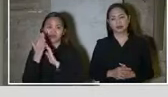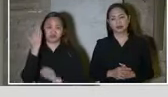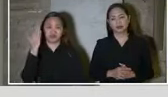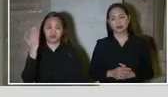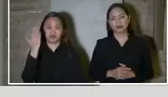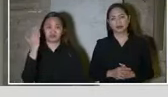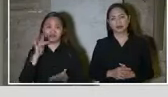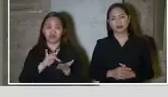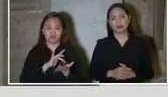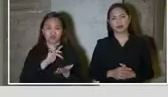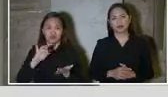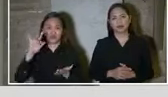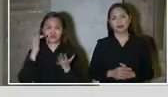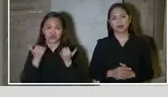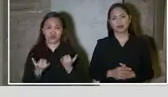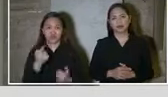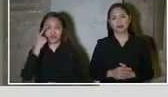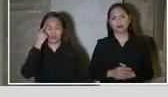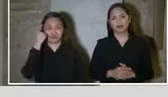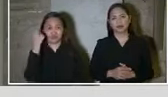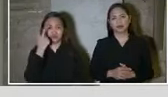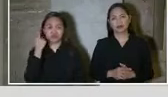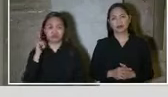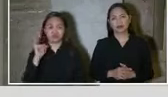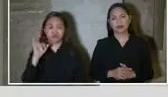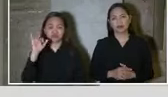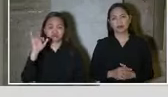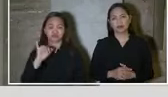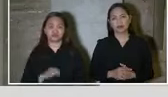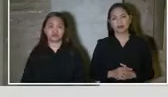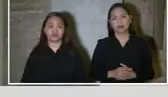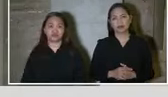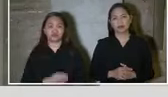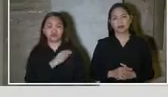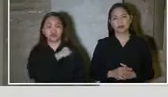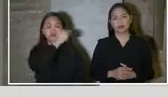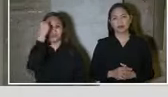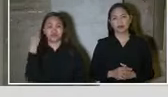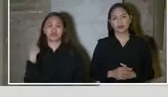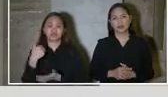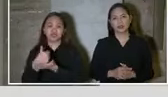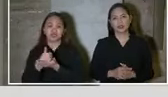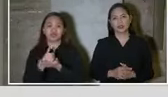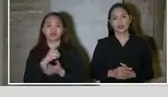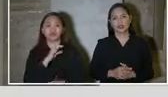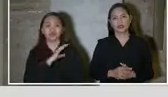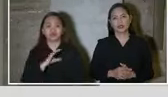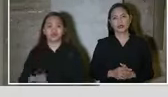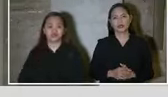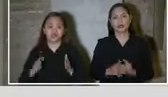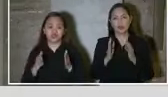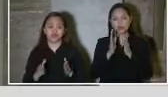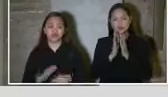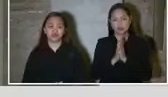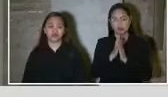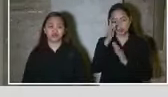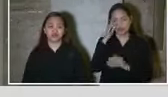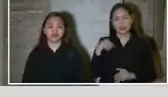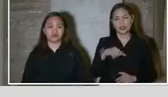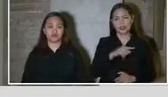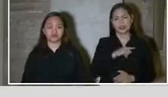be glory, now and forever. Mary, help of Christians, pray for us.